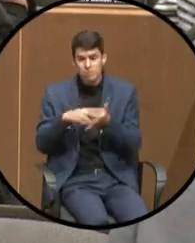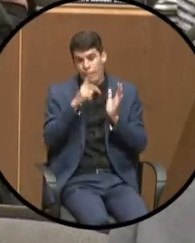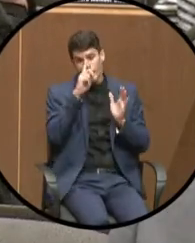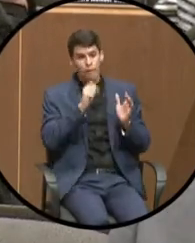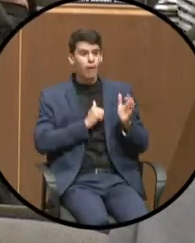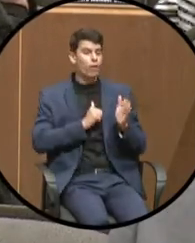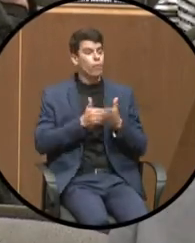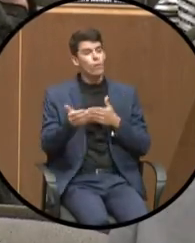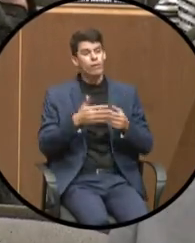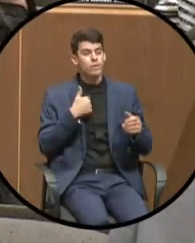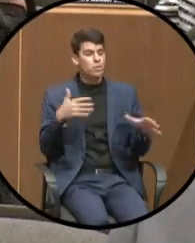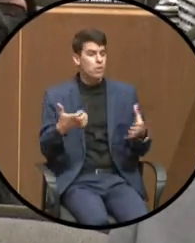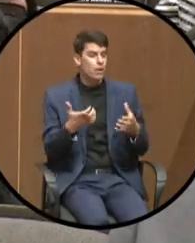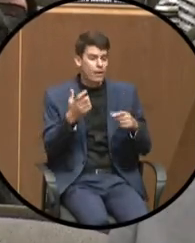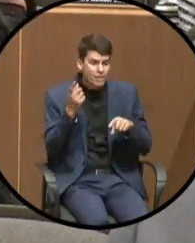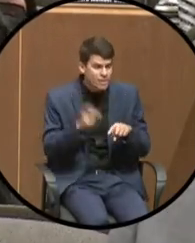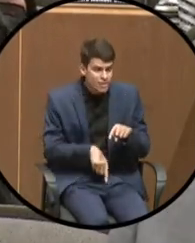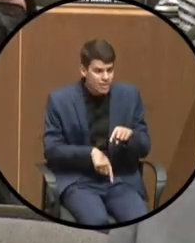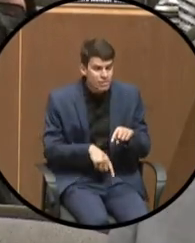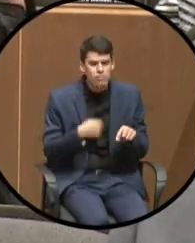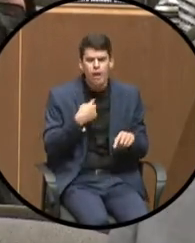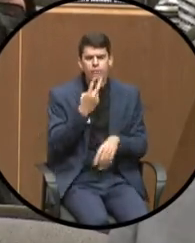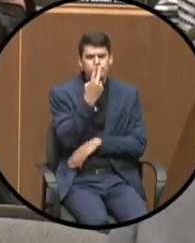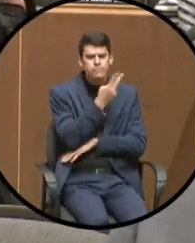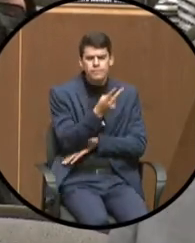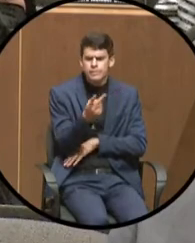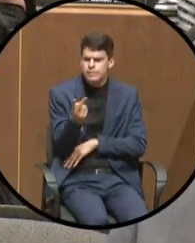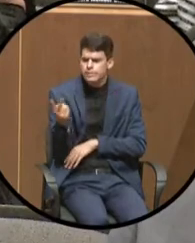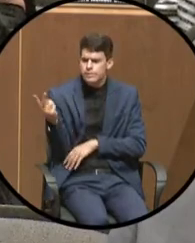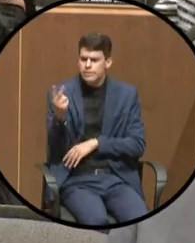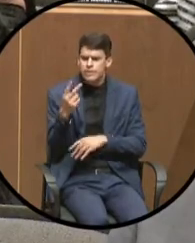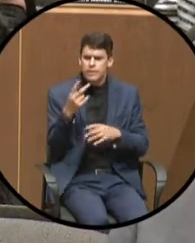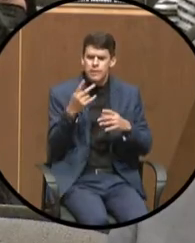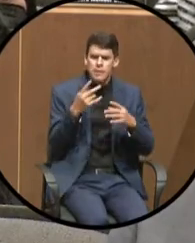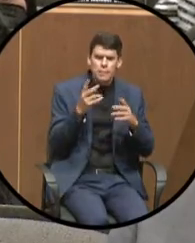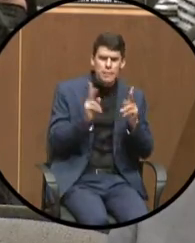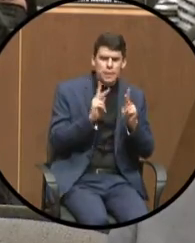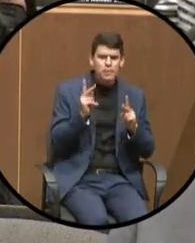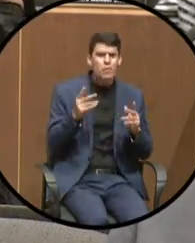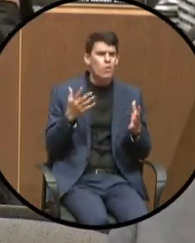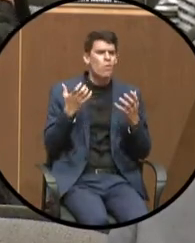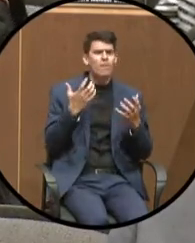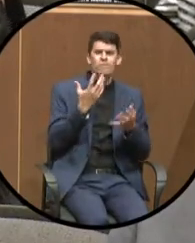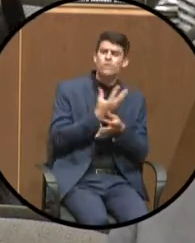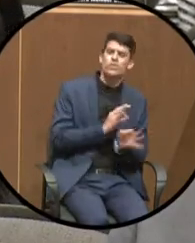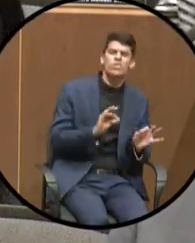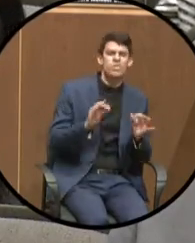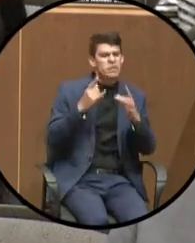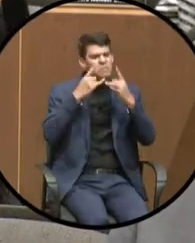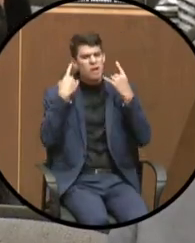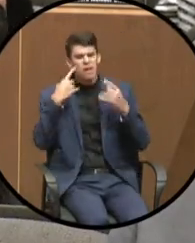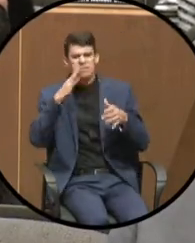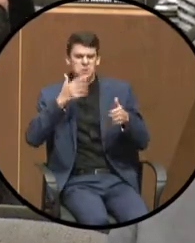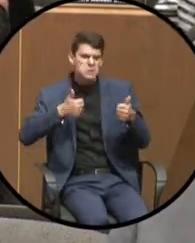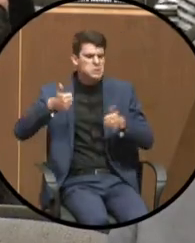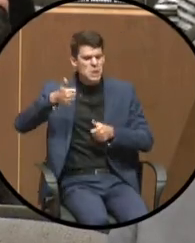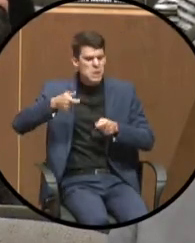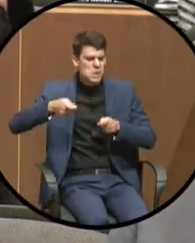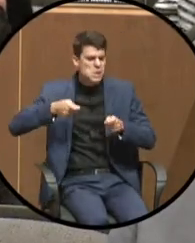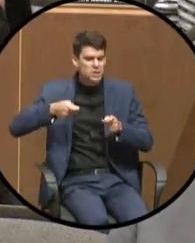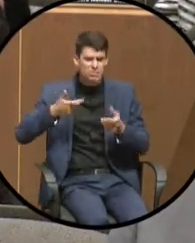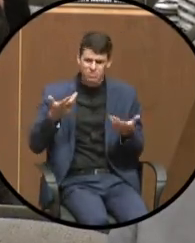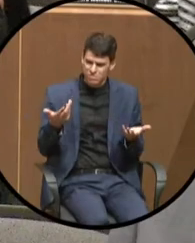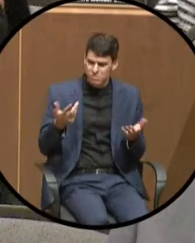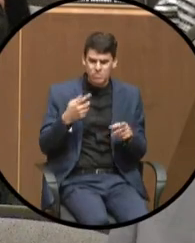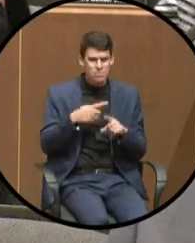follow. I look around and I see masks and signs that demand their freedom back and that masks are tyranny. I